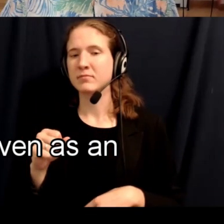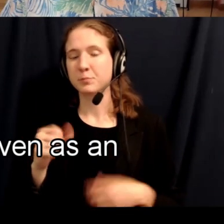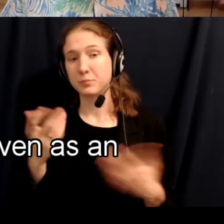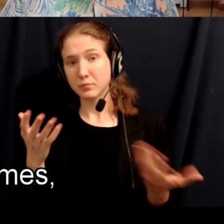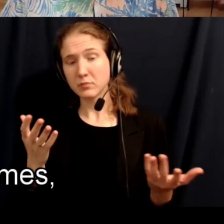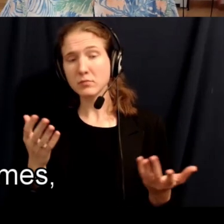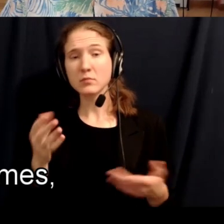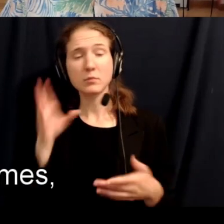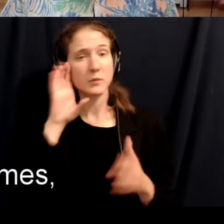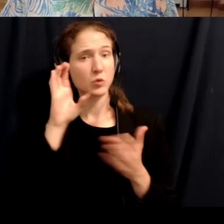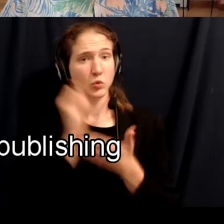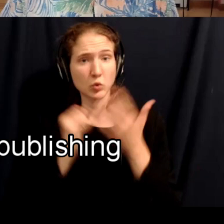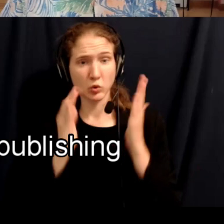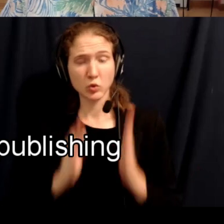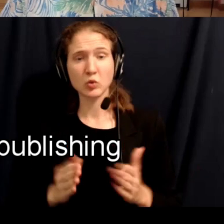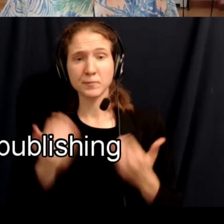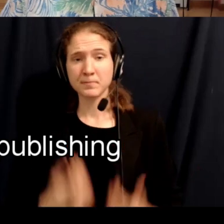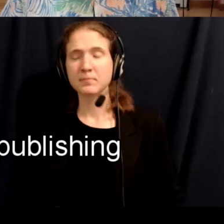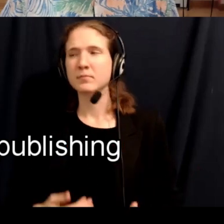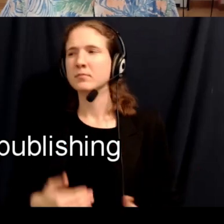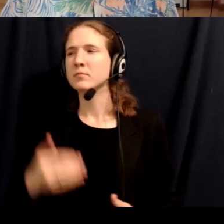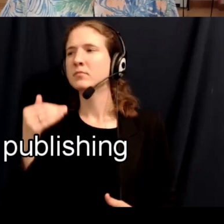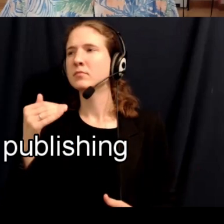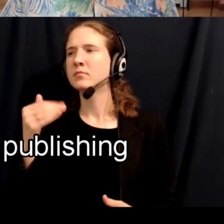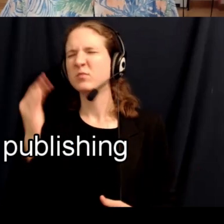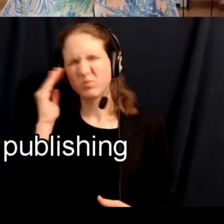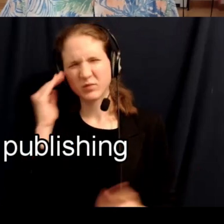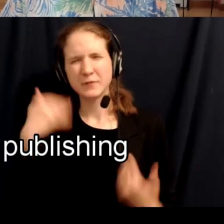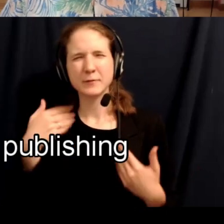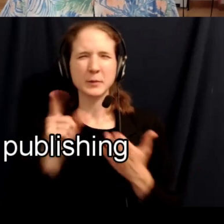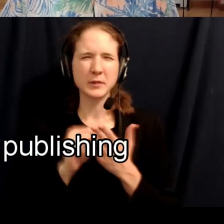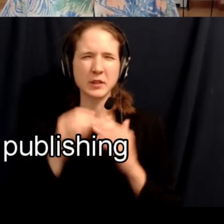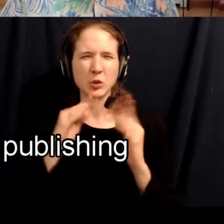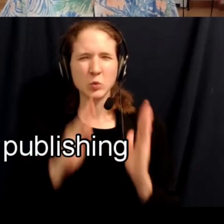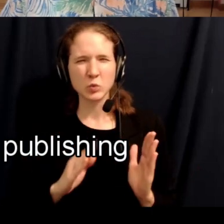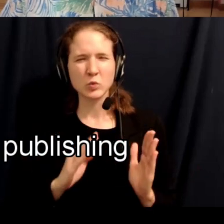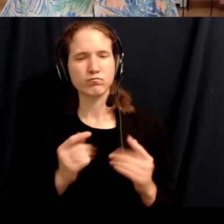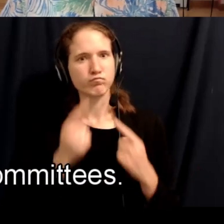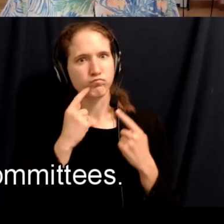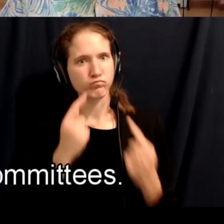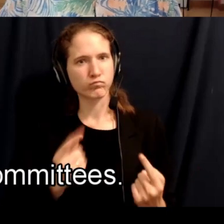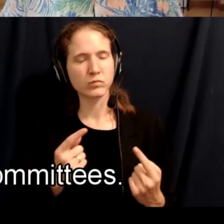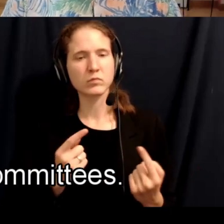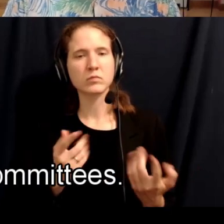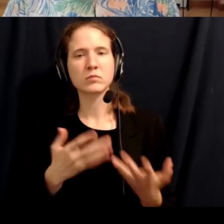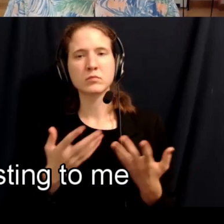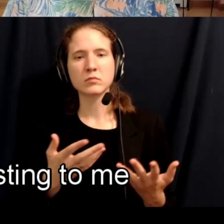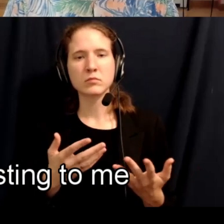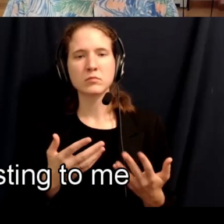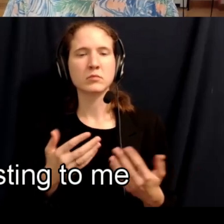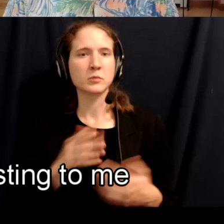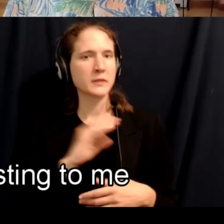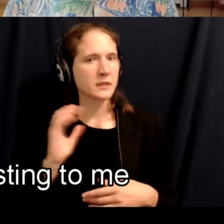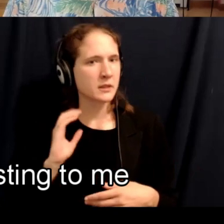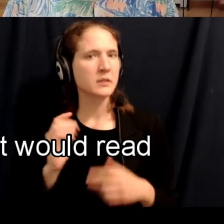as an illustrator, there were many times, and we're talking about publishing houses that are, very well-known publishing houses that would go through committees, and it was